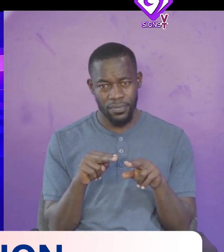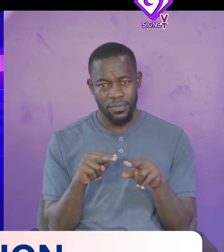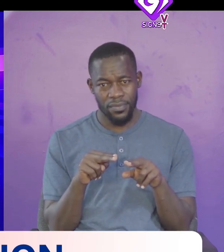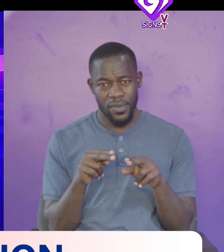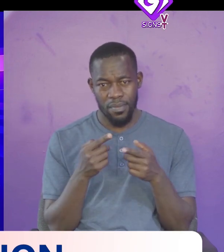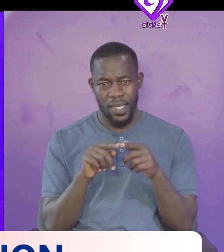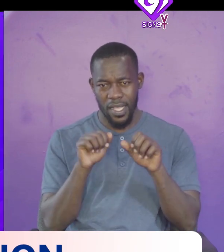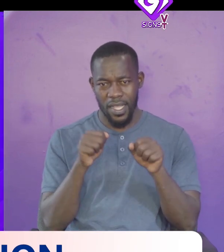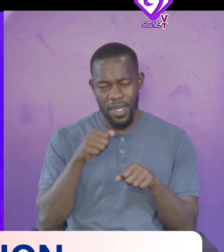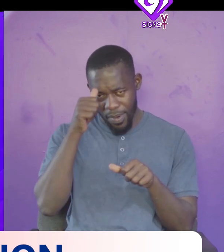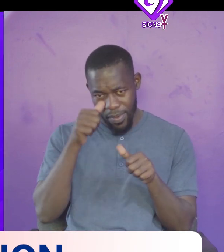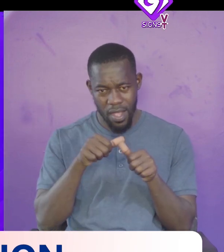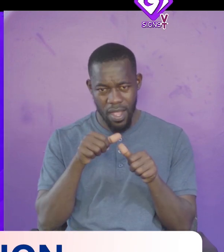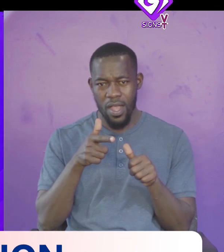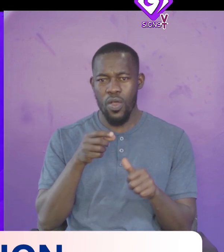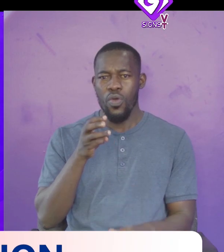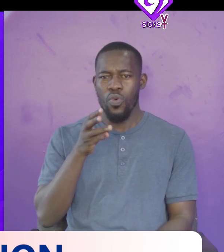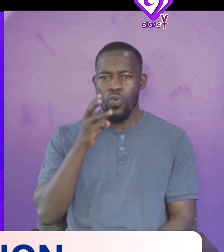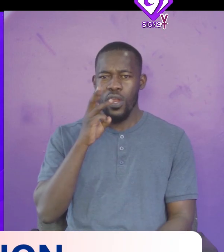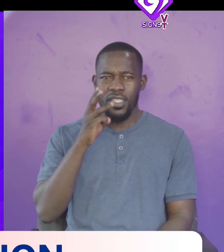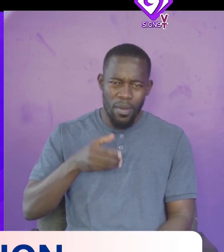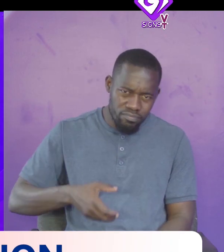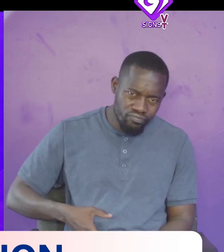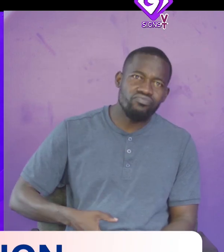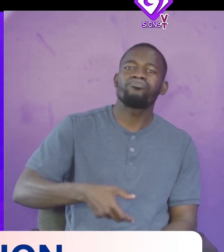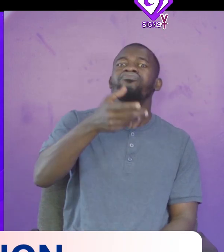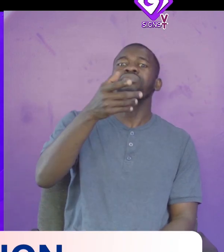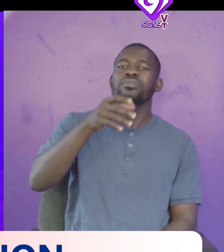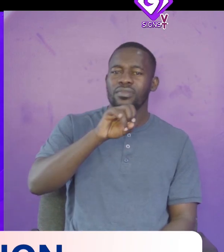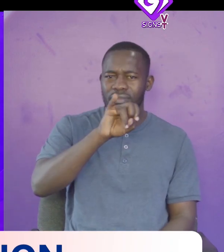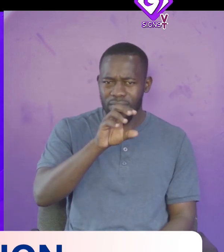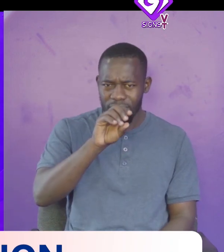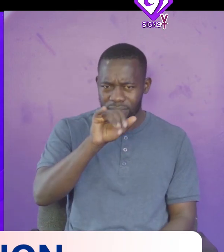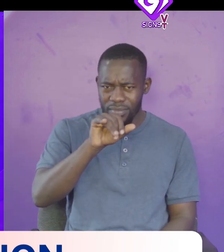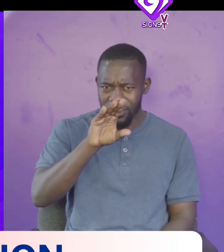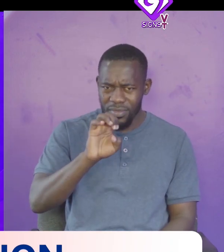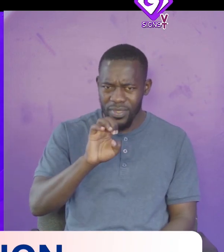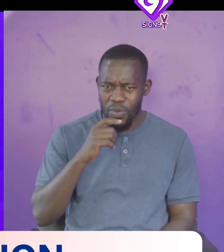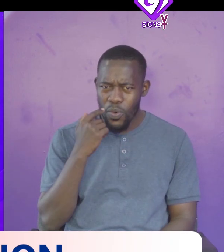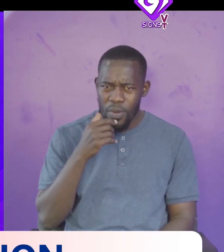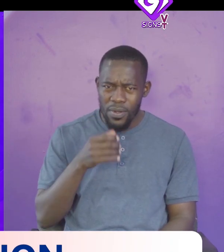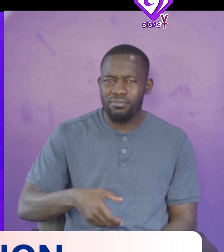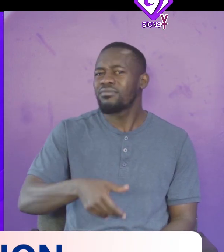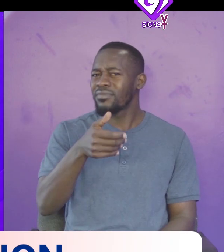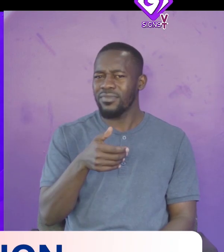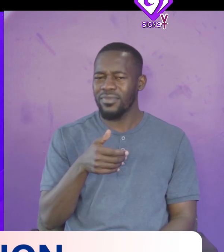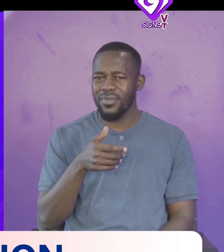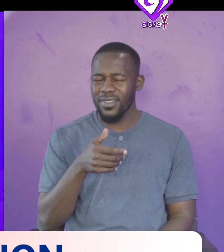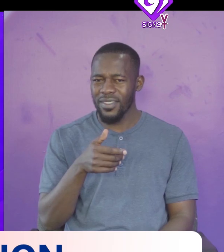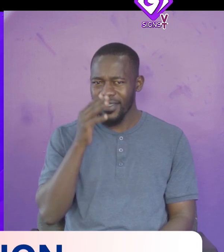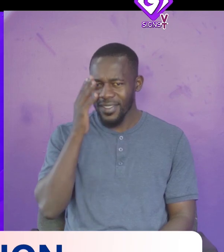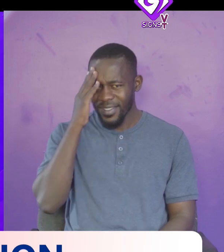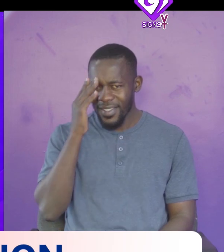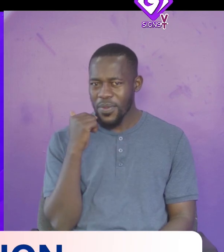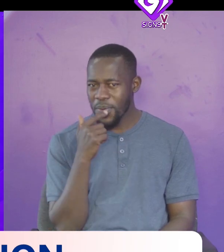was poured. Yeah, someone poured water on Joyce Laboso. Yeah, what was the name of that? What was the name of that? I don't remember. The speaker. That was